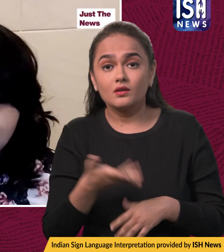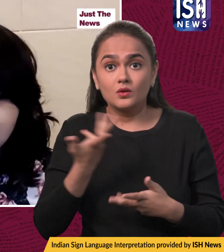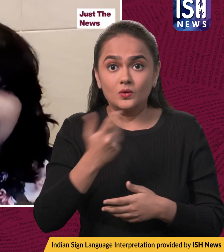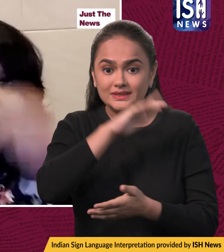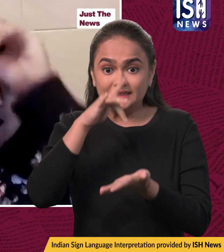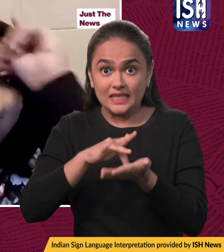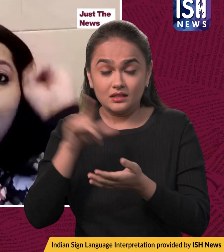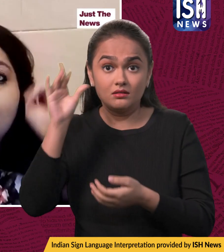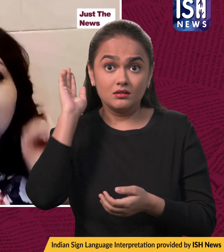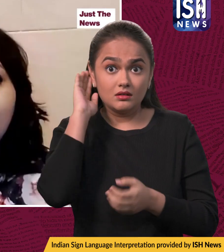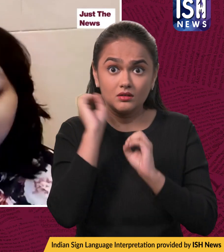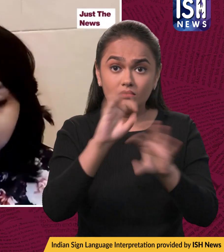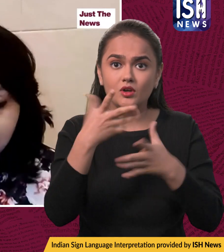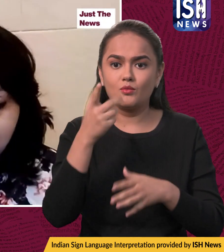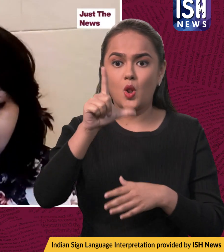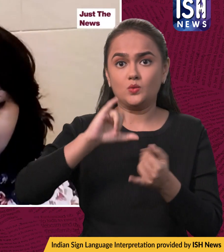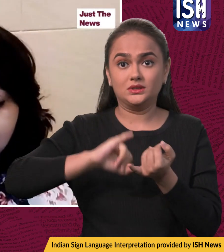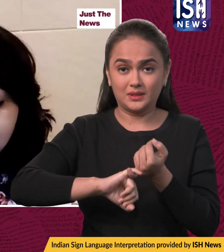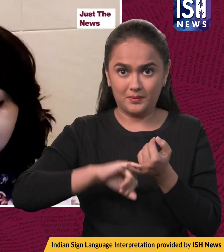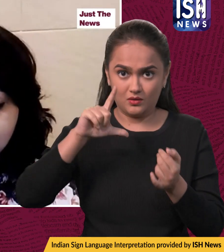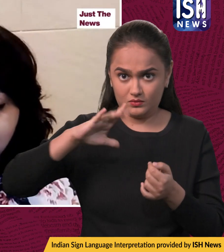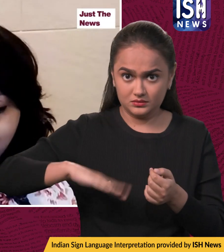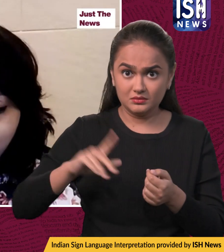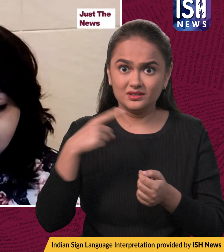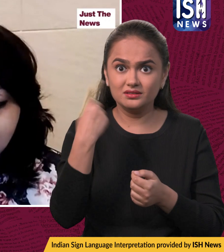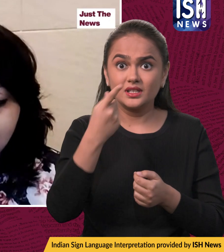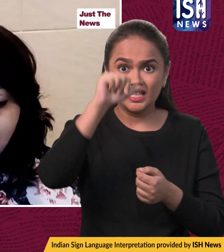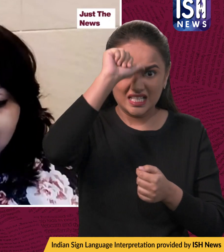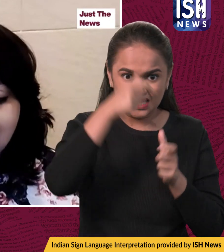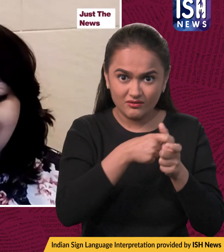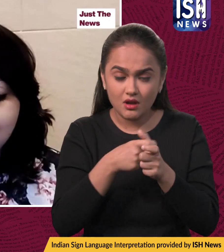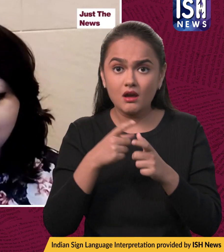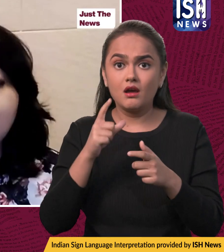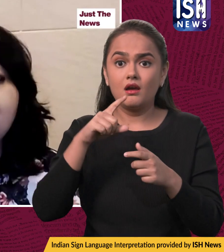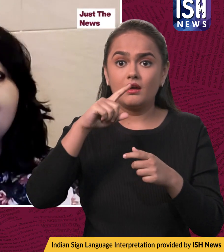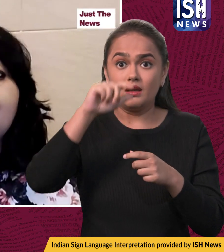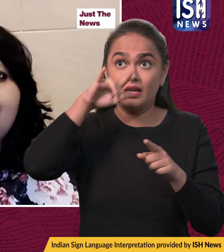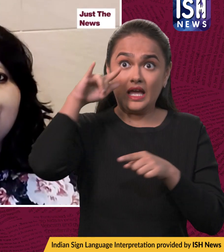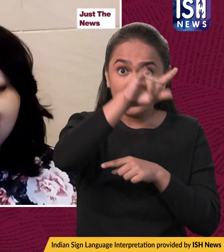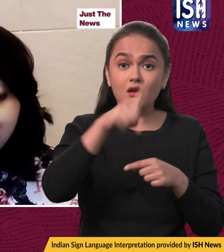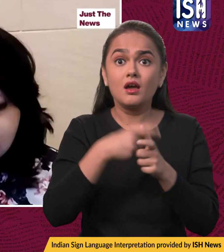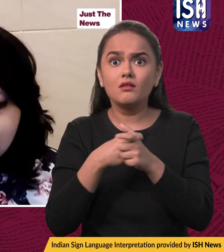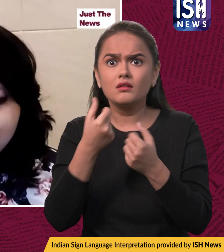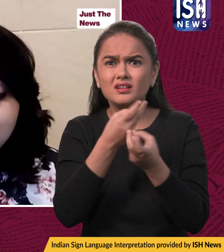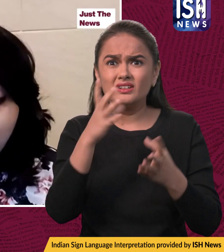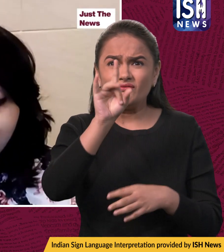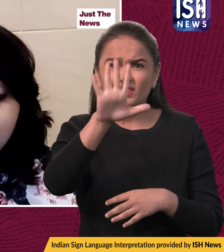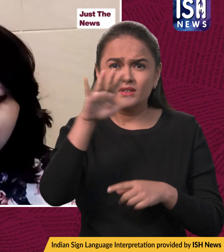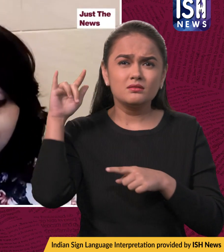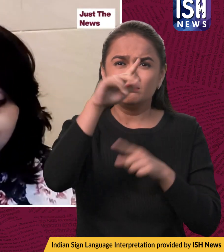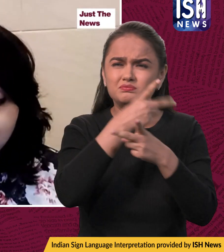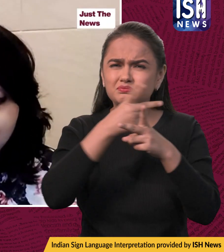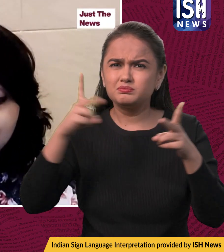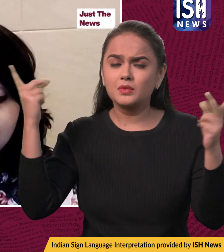news now, the centre informed Lok Sabha that the Indian Air Force and Army have recorded 15